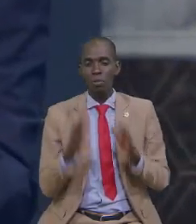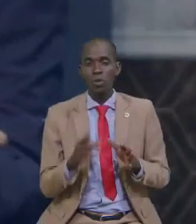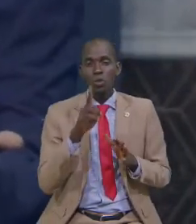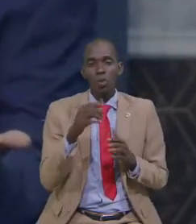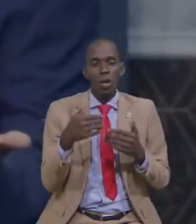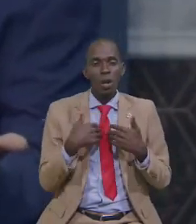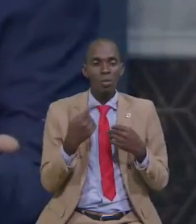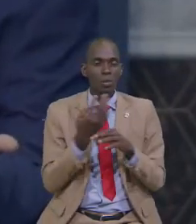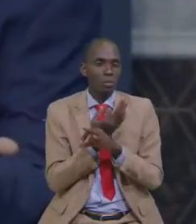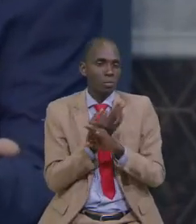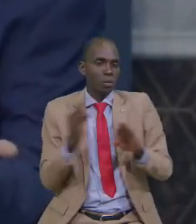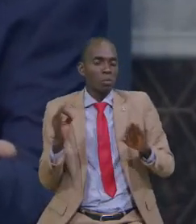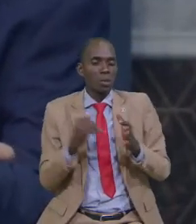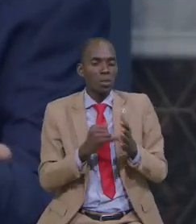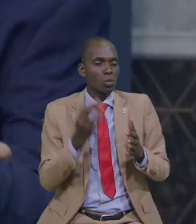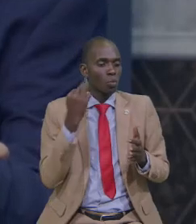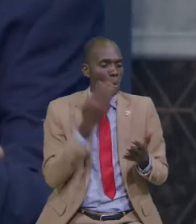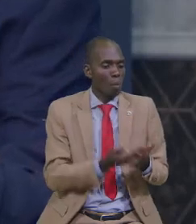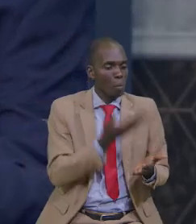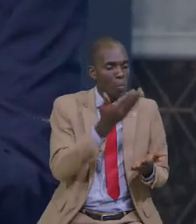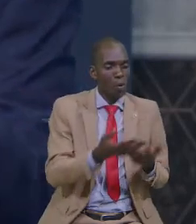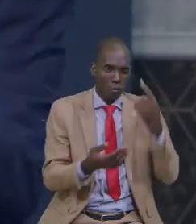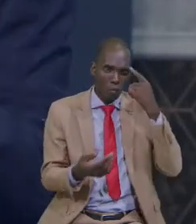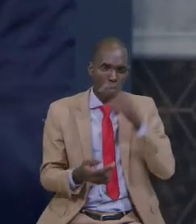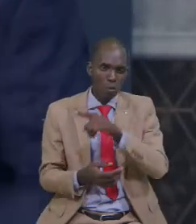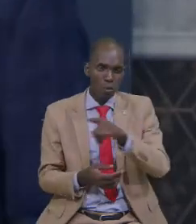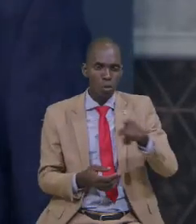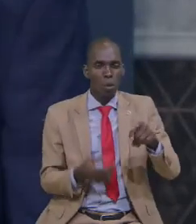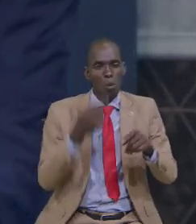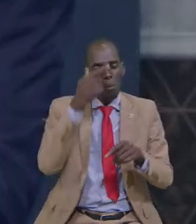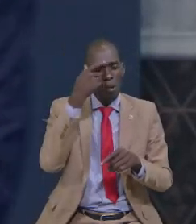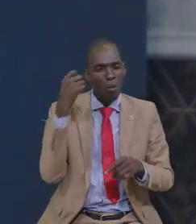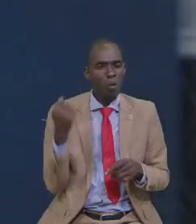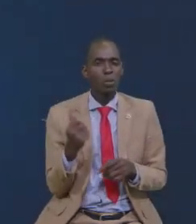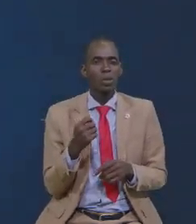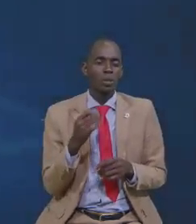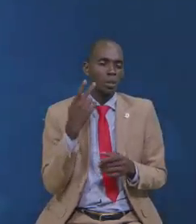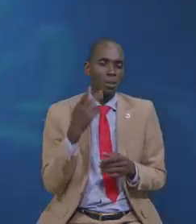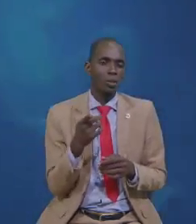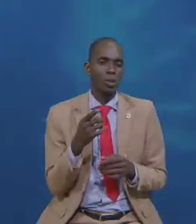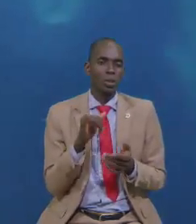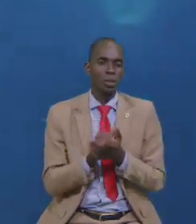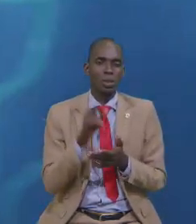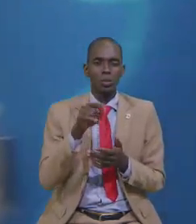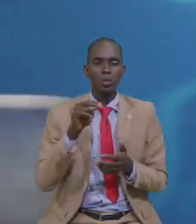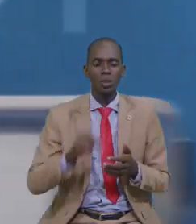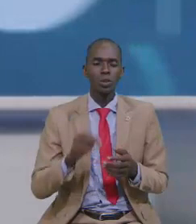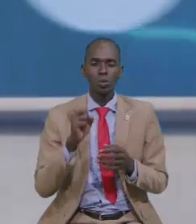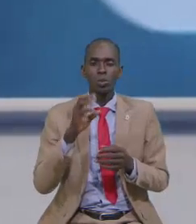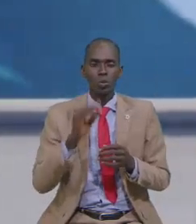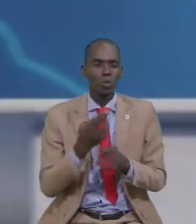freedom. It's bought for you. It's purchased for you. Because he gives you redemption. It says, who